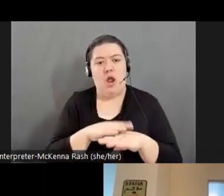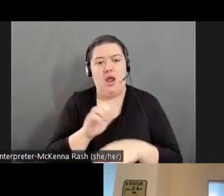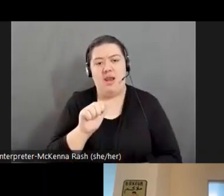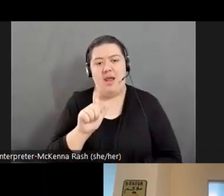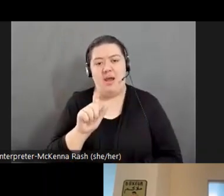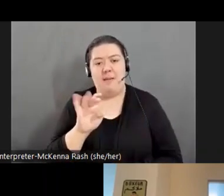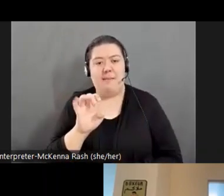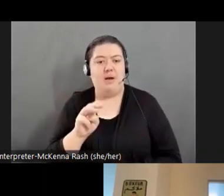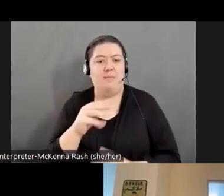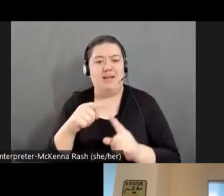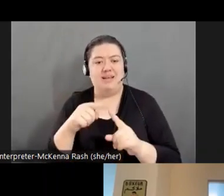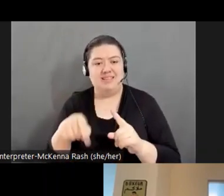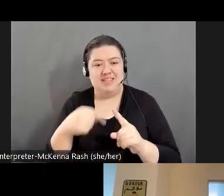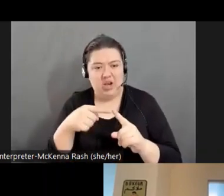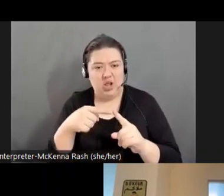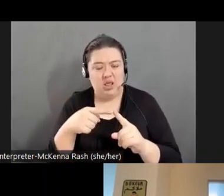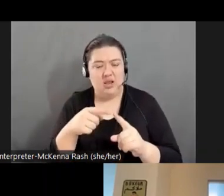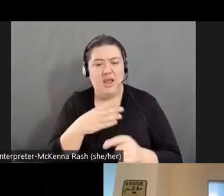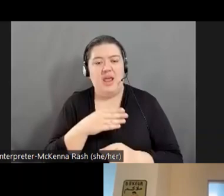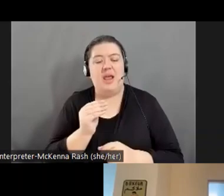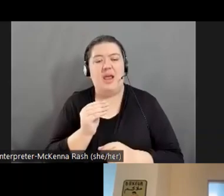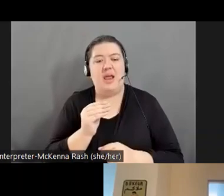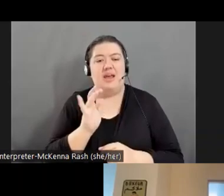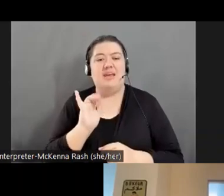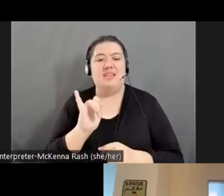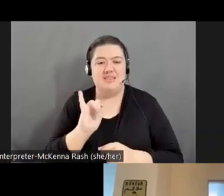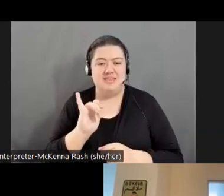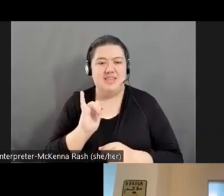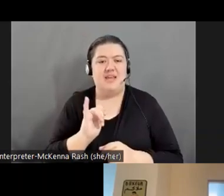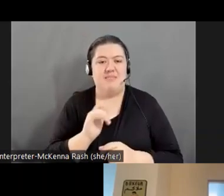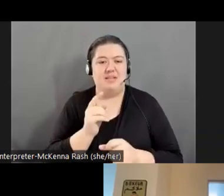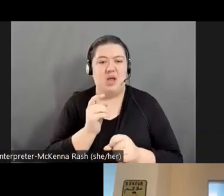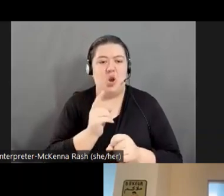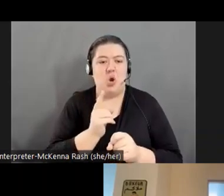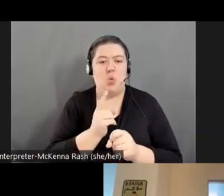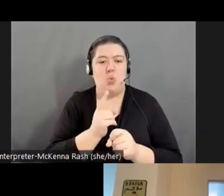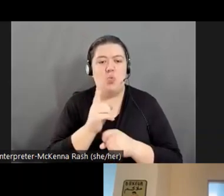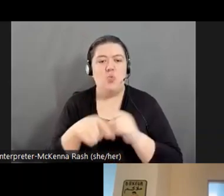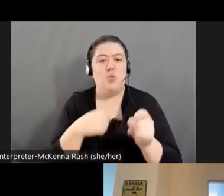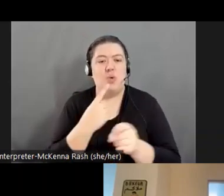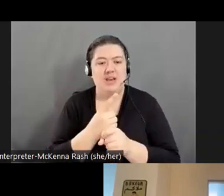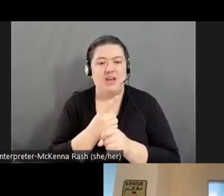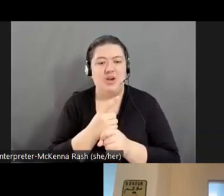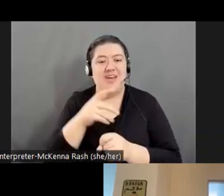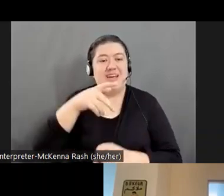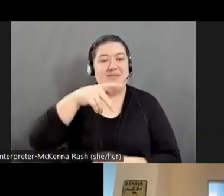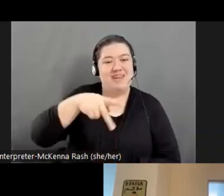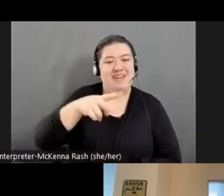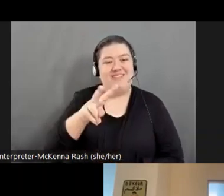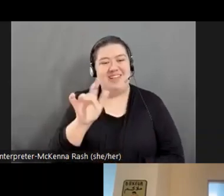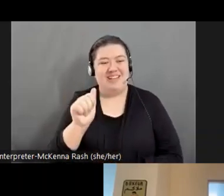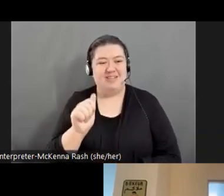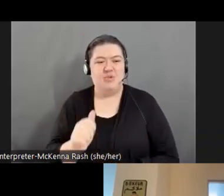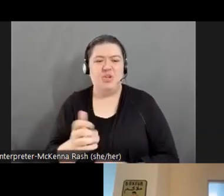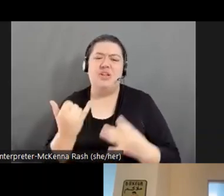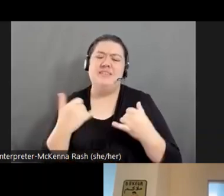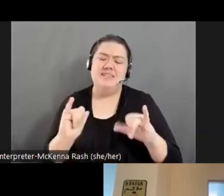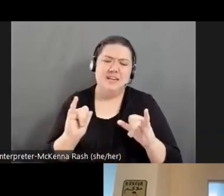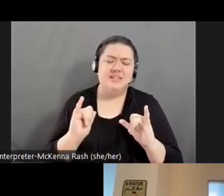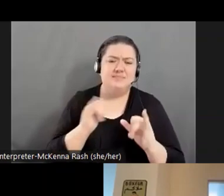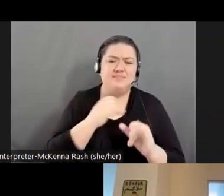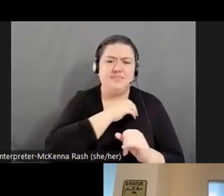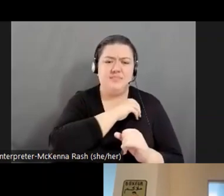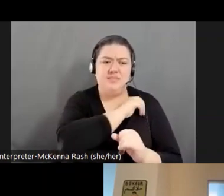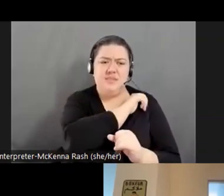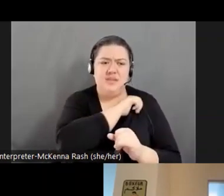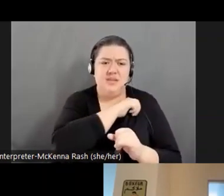and that oftentimes ends up being the 1 year P visas, which are still, you know,